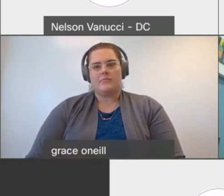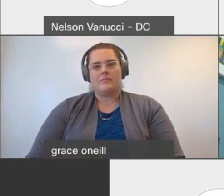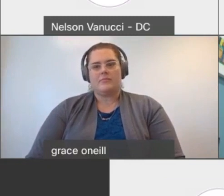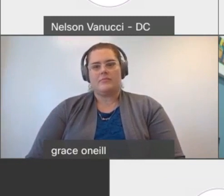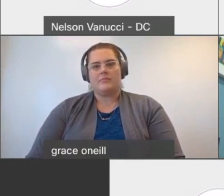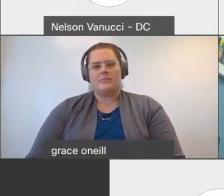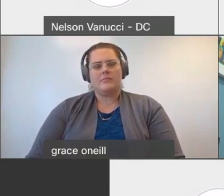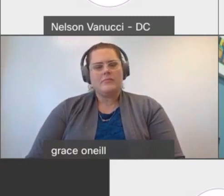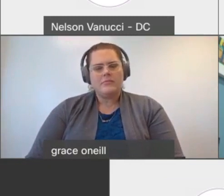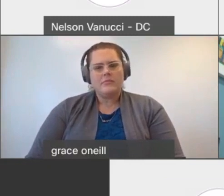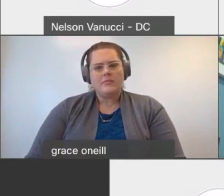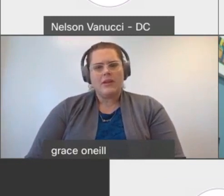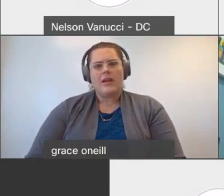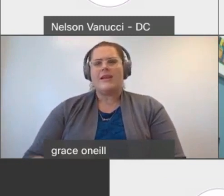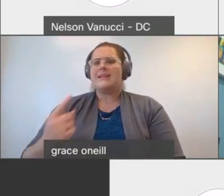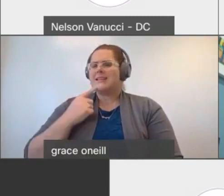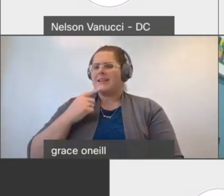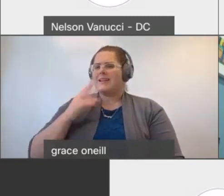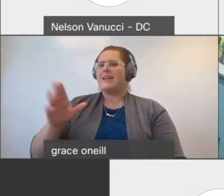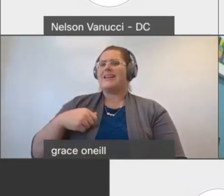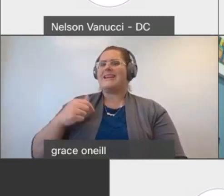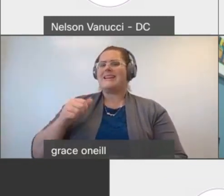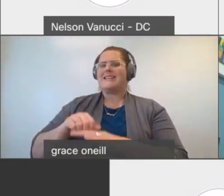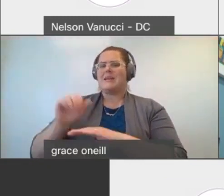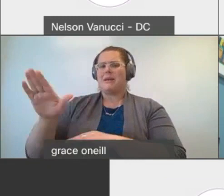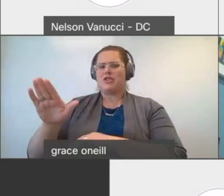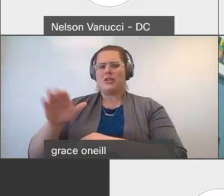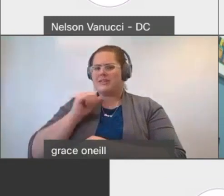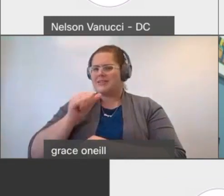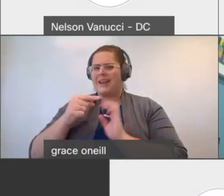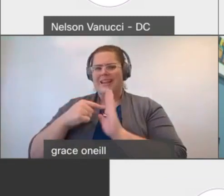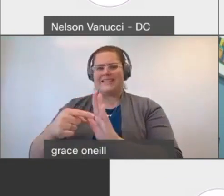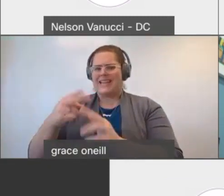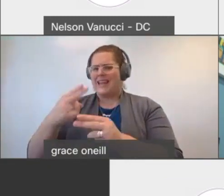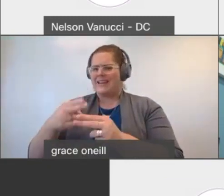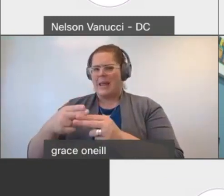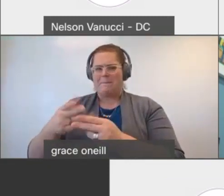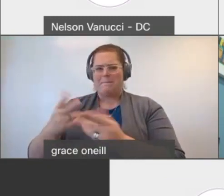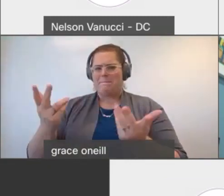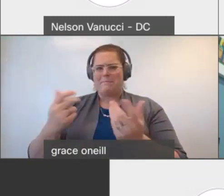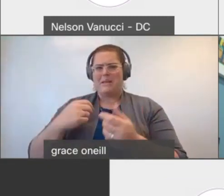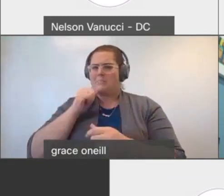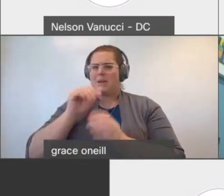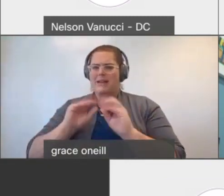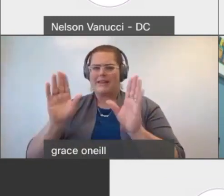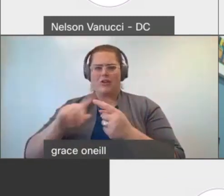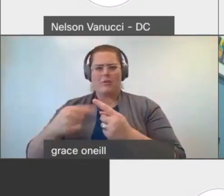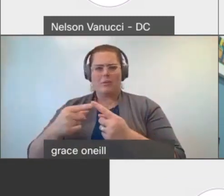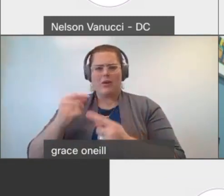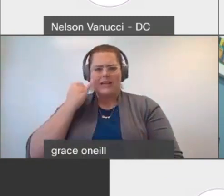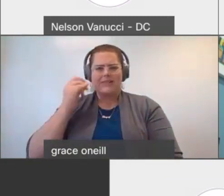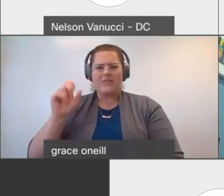The acknowledgement for submission does not indicate a name. I'm not clear on if it is the status